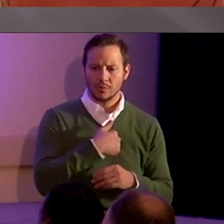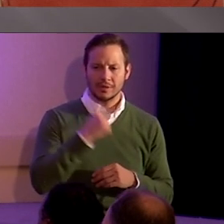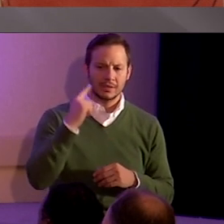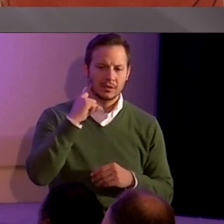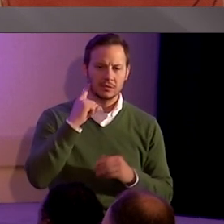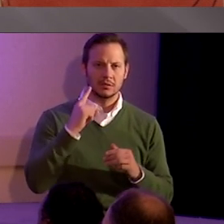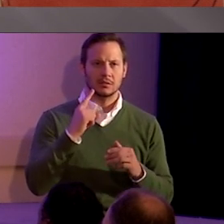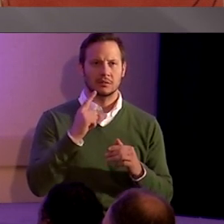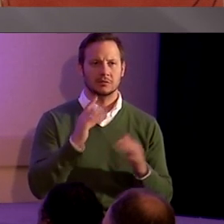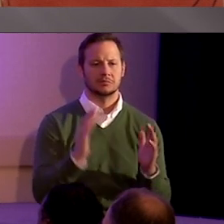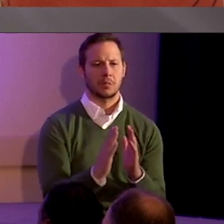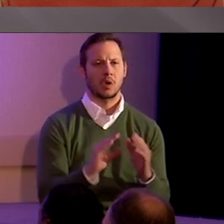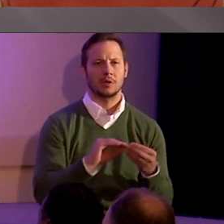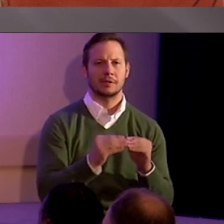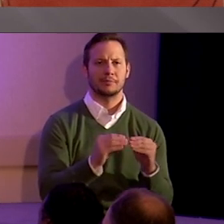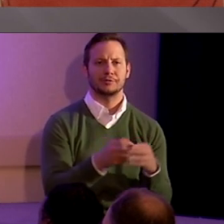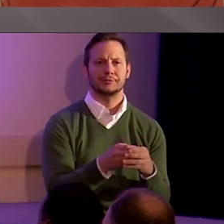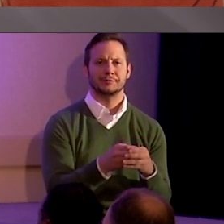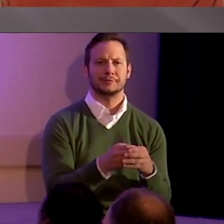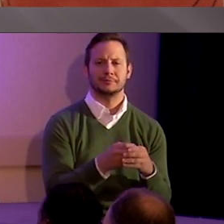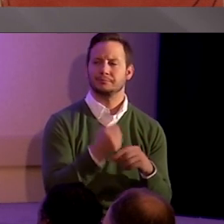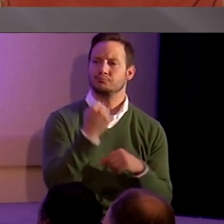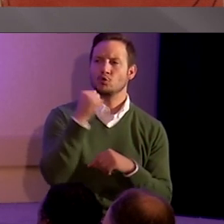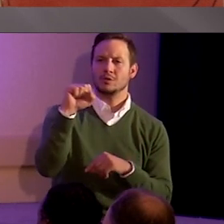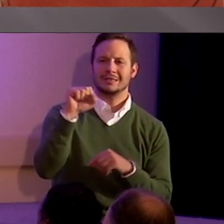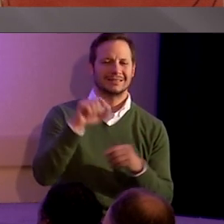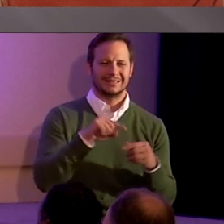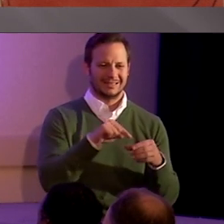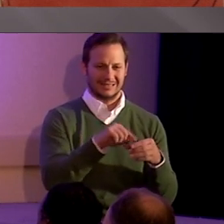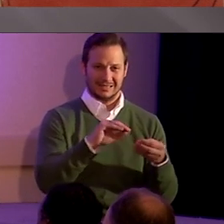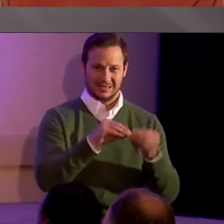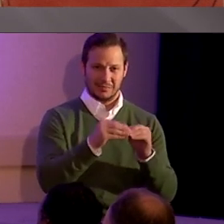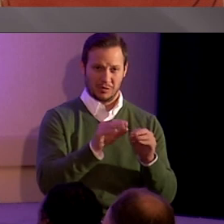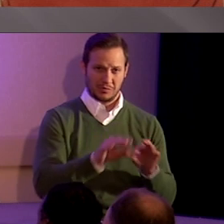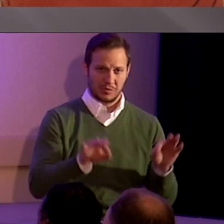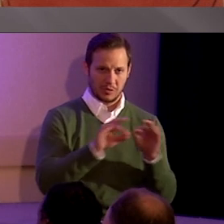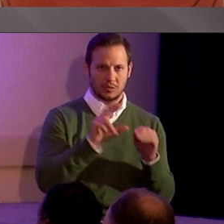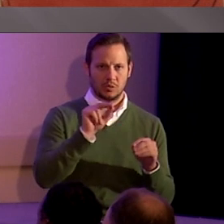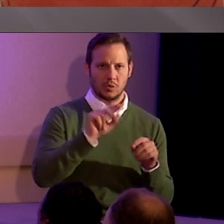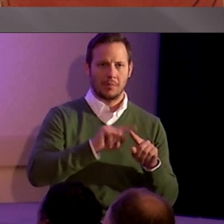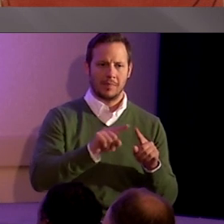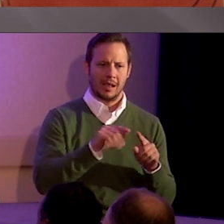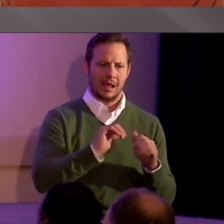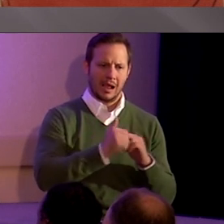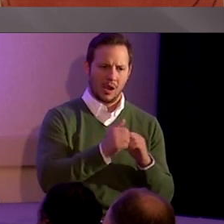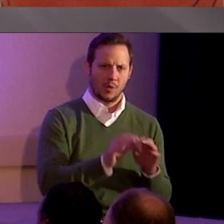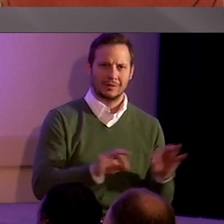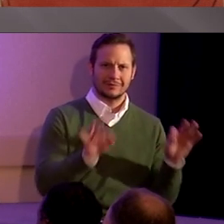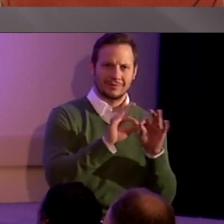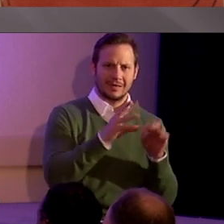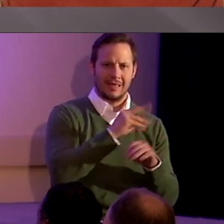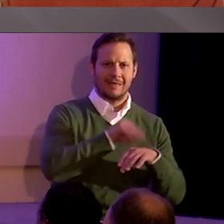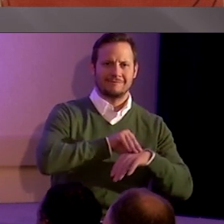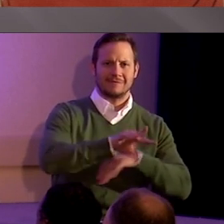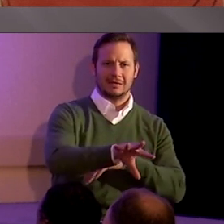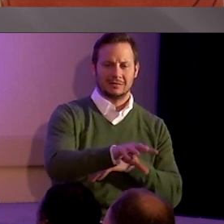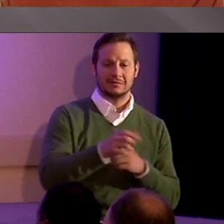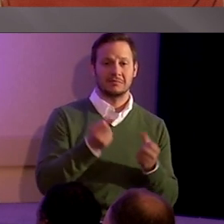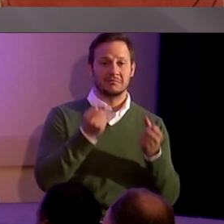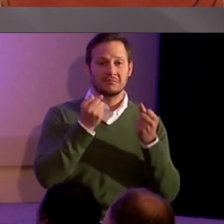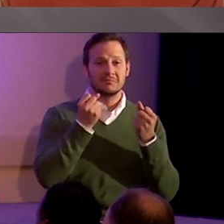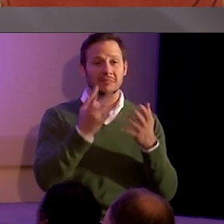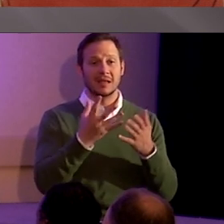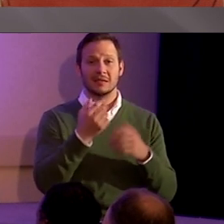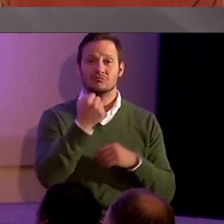nude protesters, when what matters are not numbers per se, but significance and effect. Many